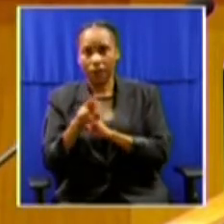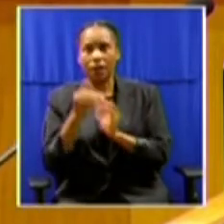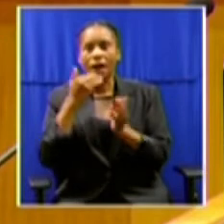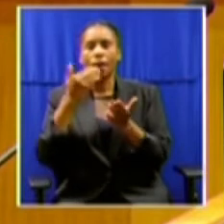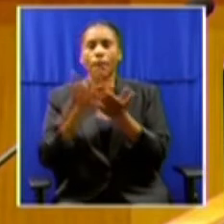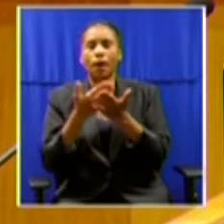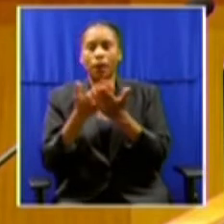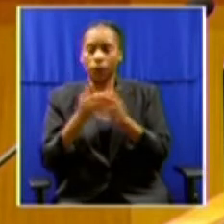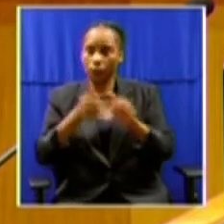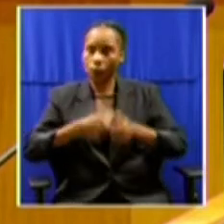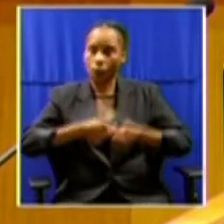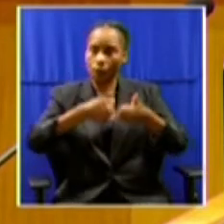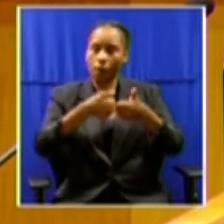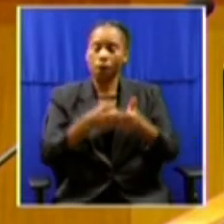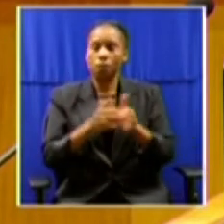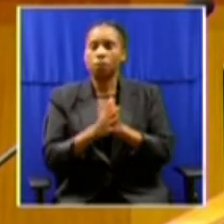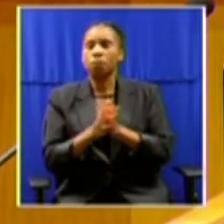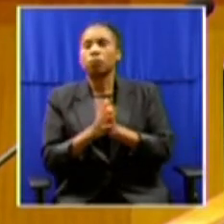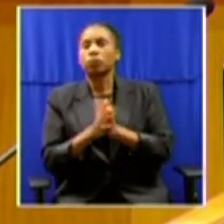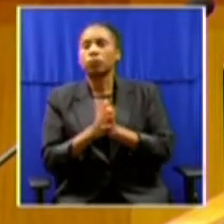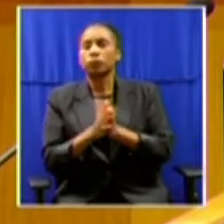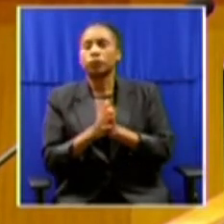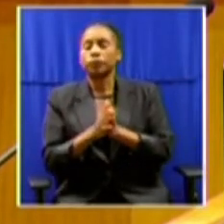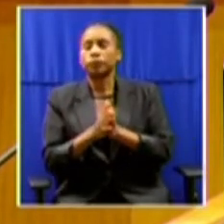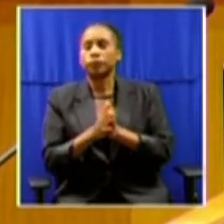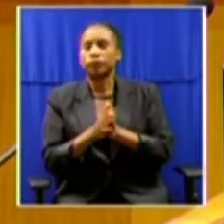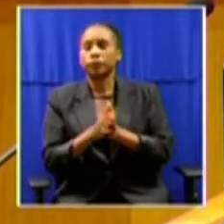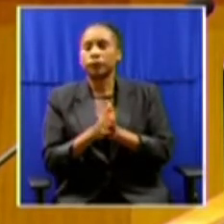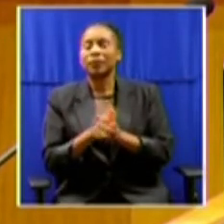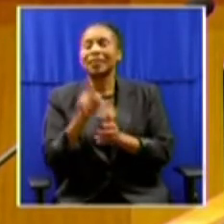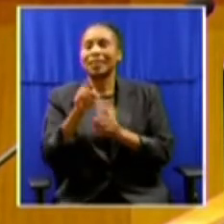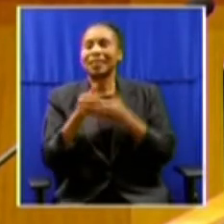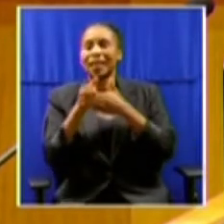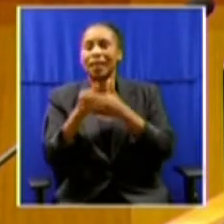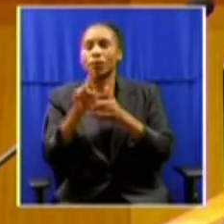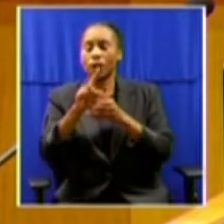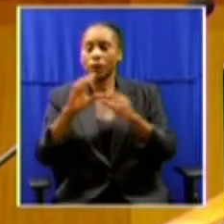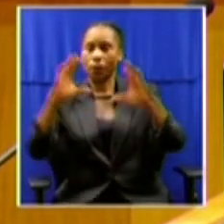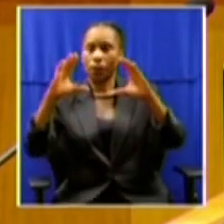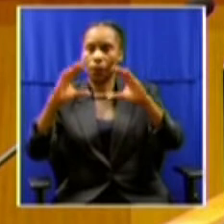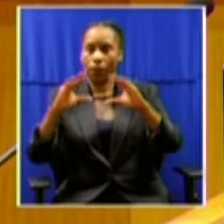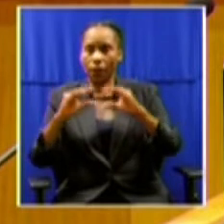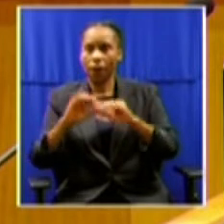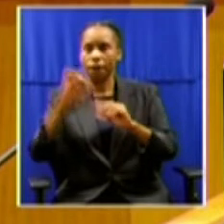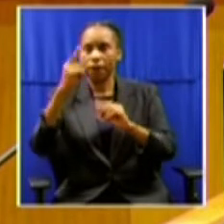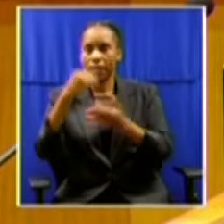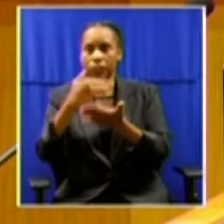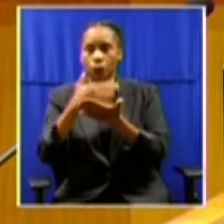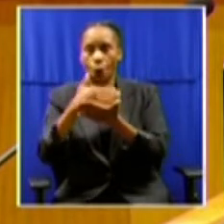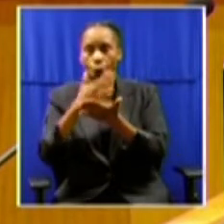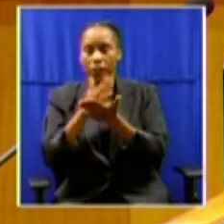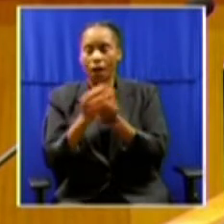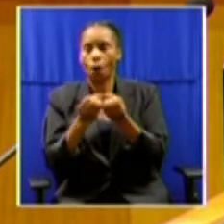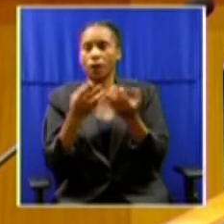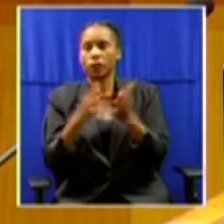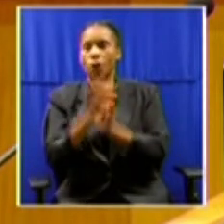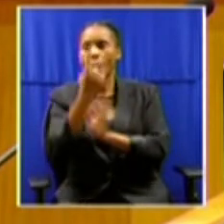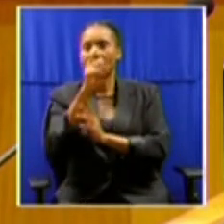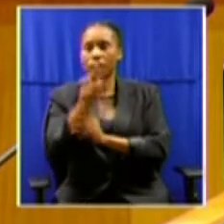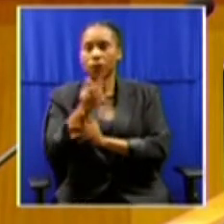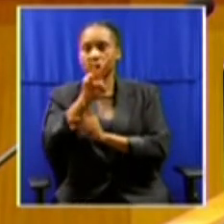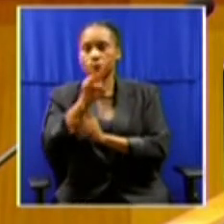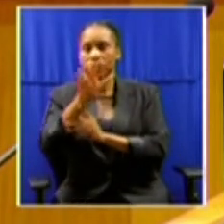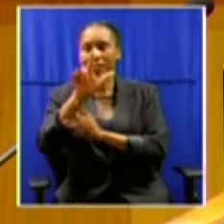reconsidered for their bail to be reduced. And this has led to a reduction in the first quarter of about